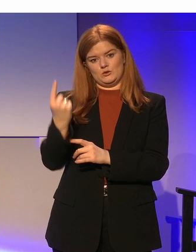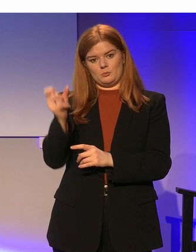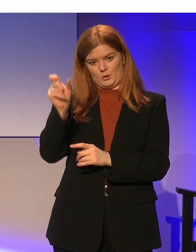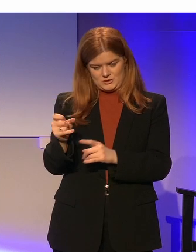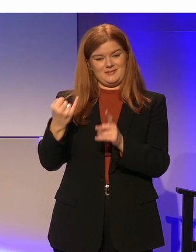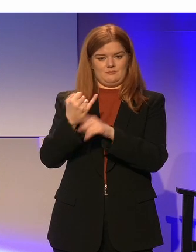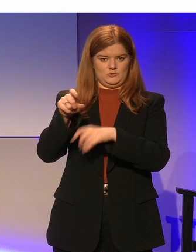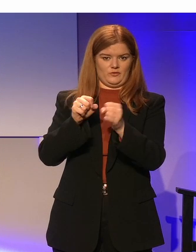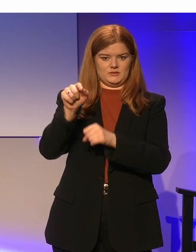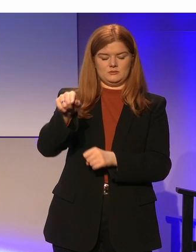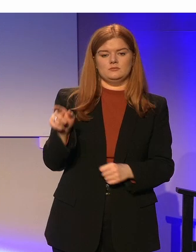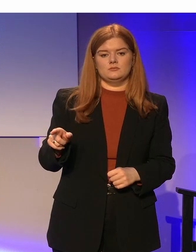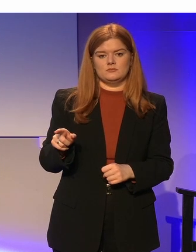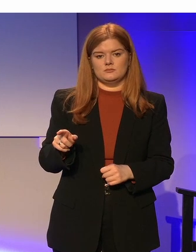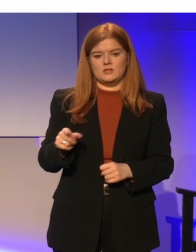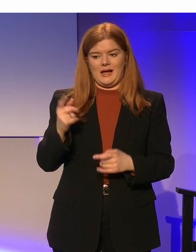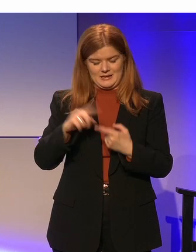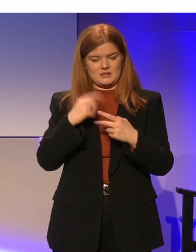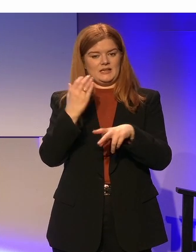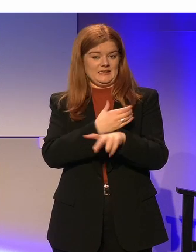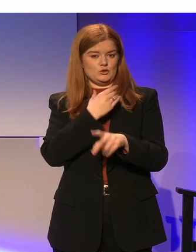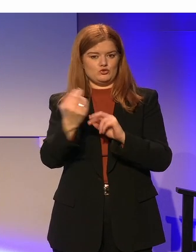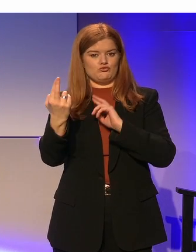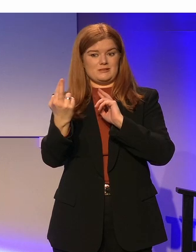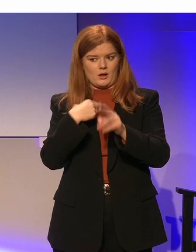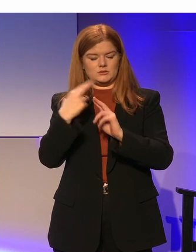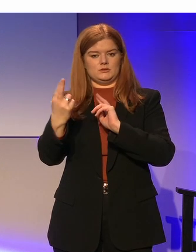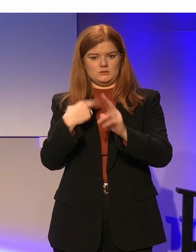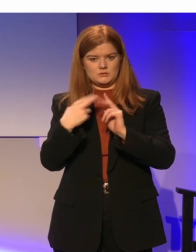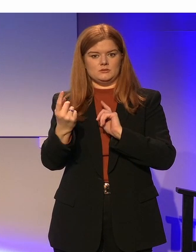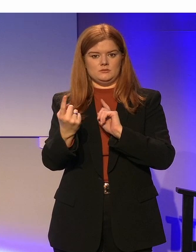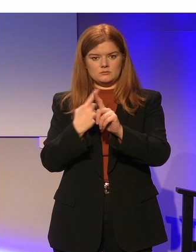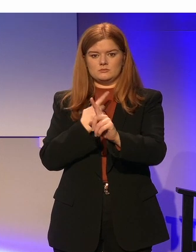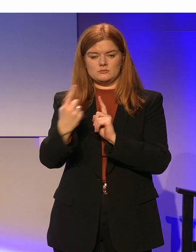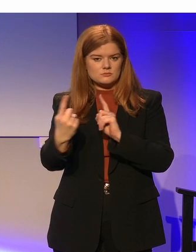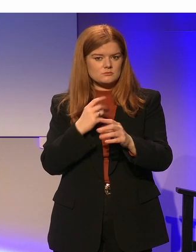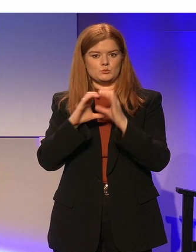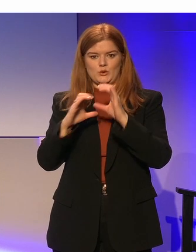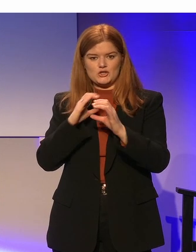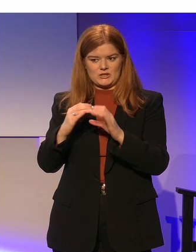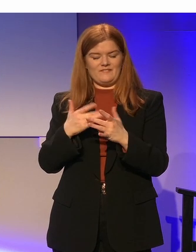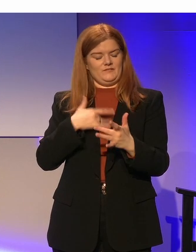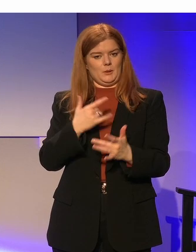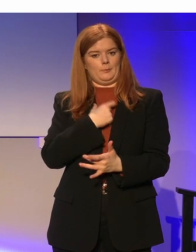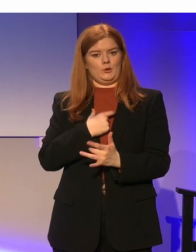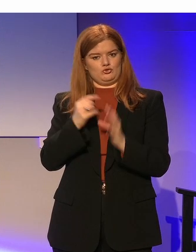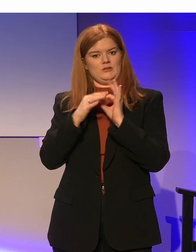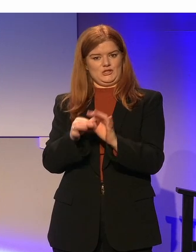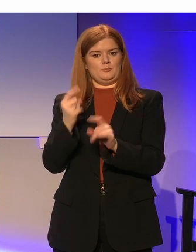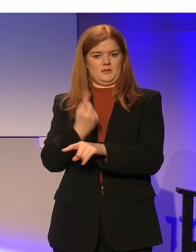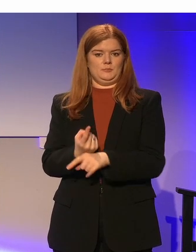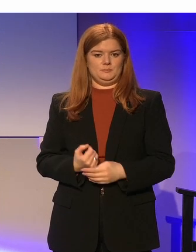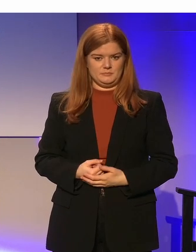in that service, a continuous responsive relationship, something that felt